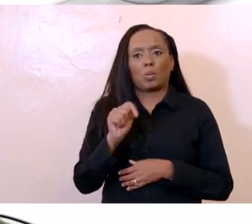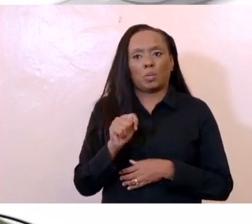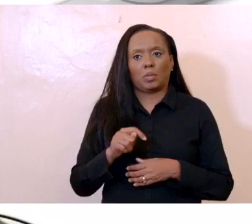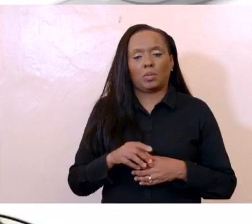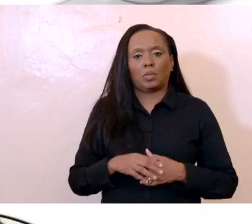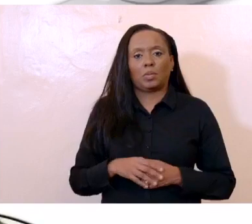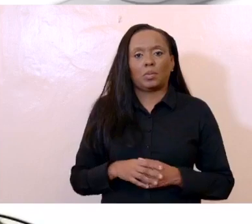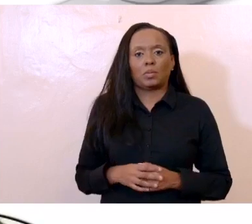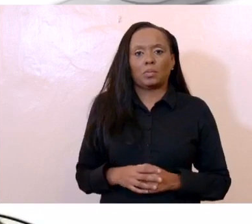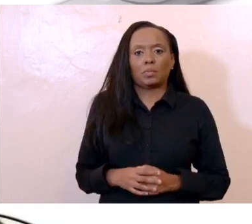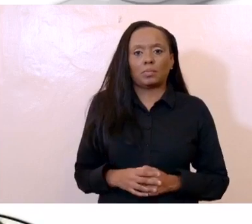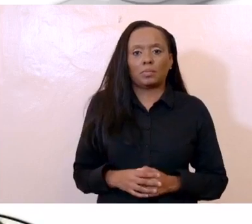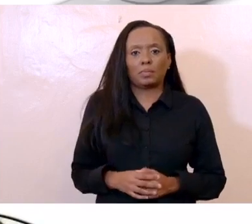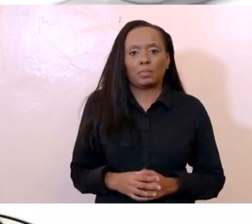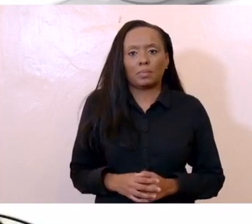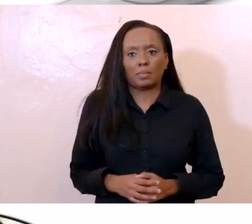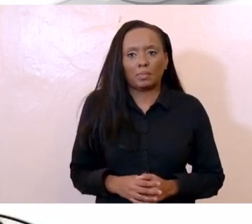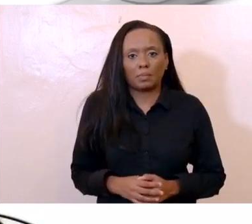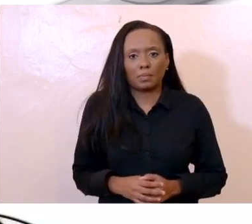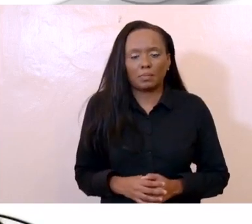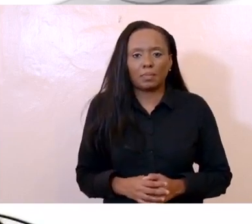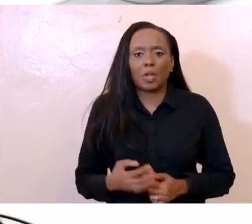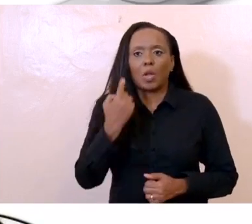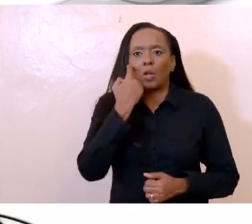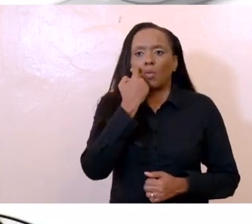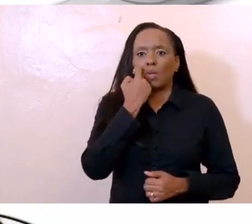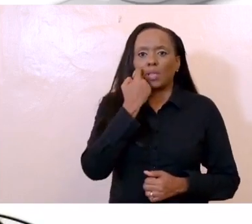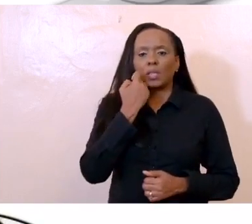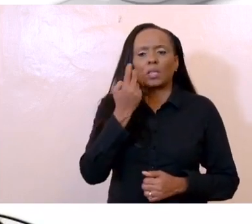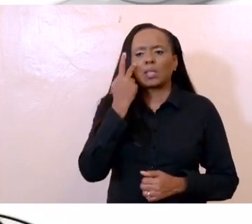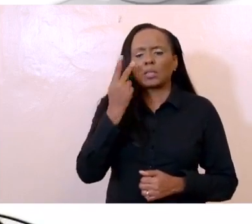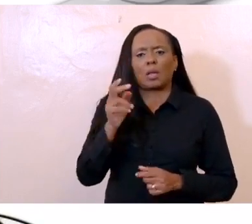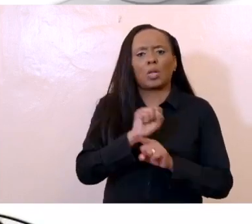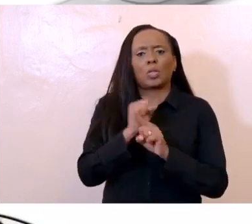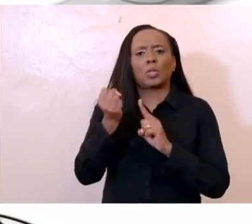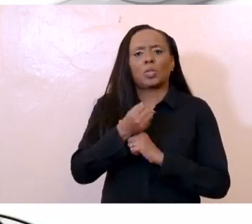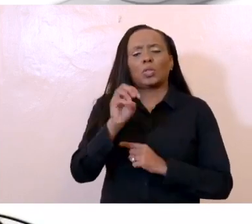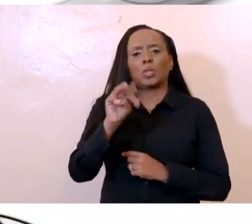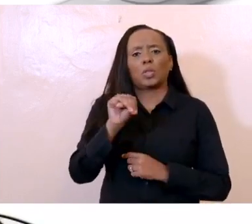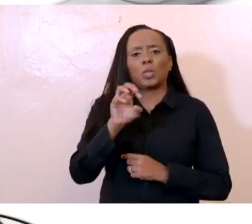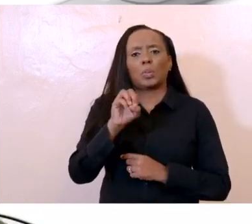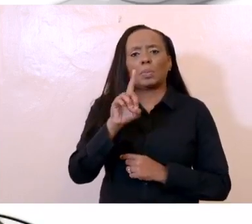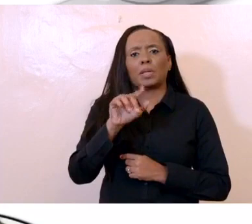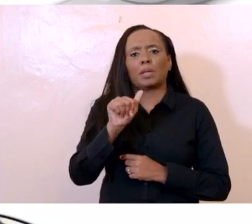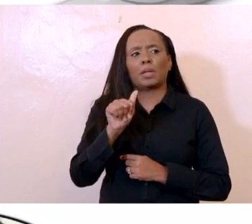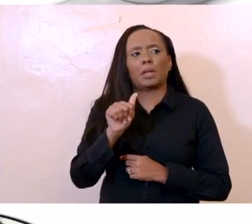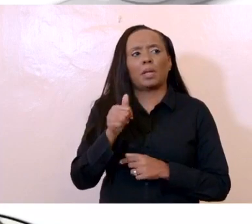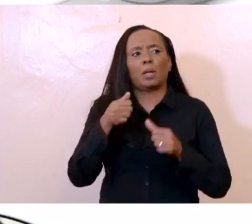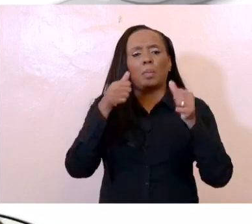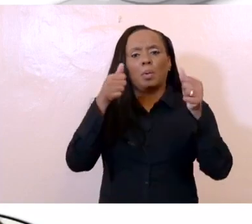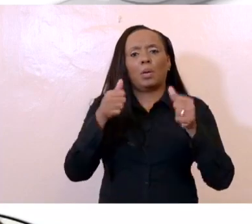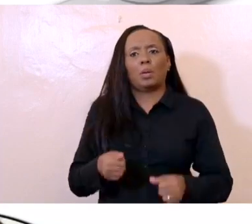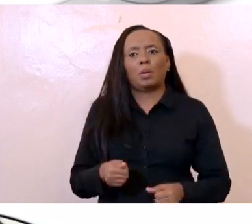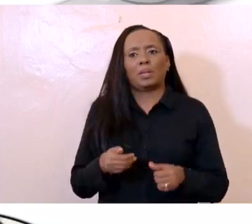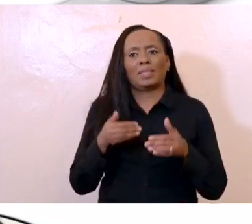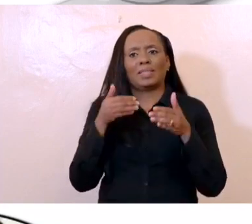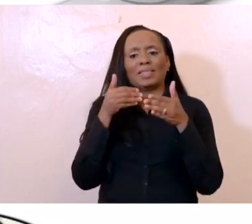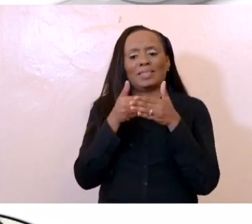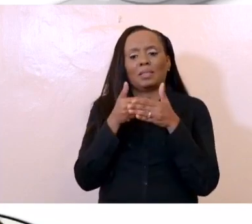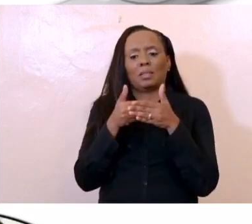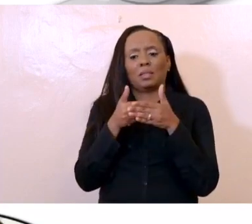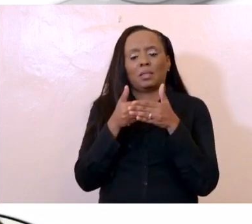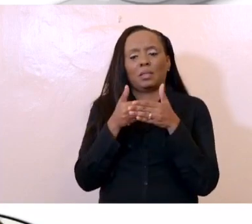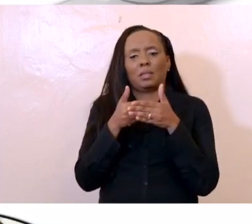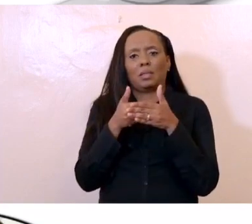made on social media that there was an area in Speightstown near where the fire was,